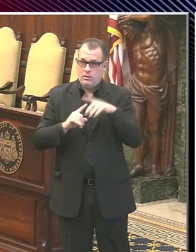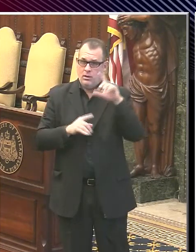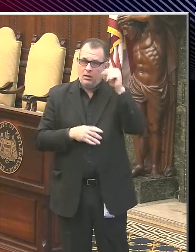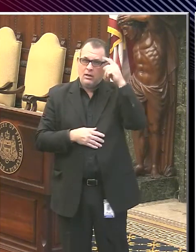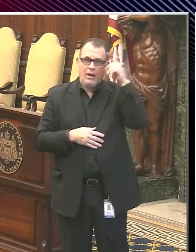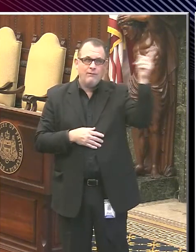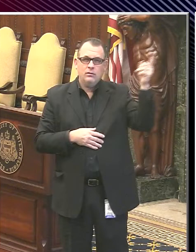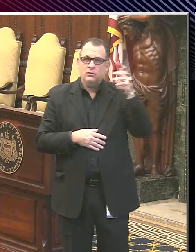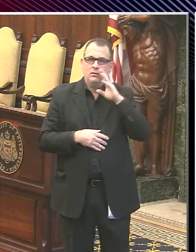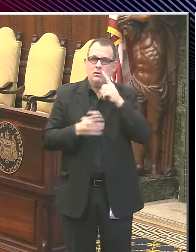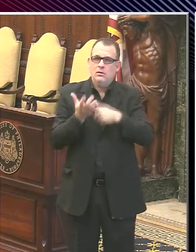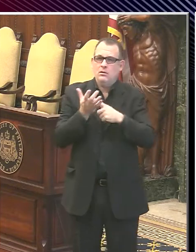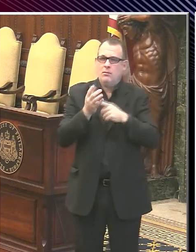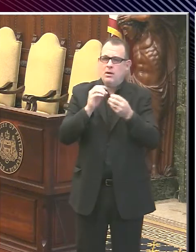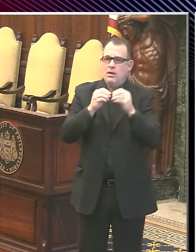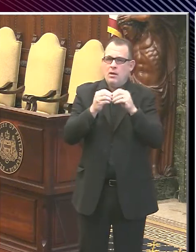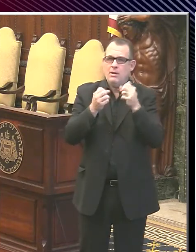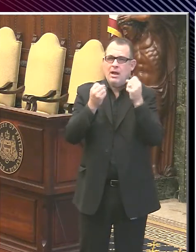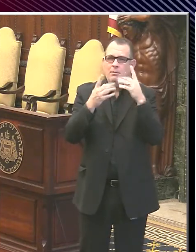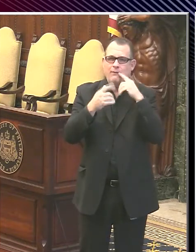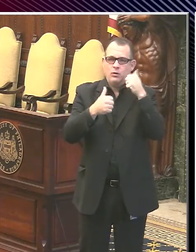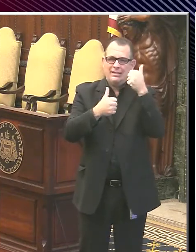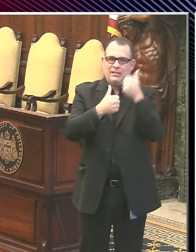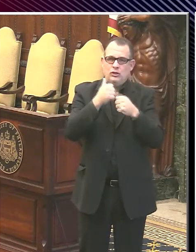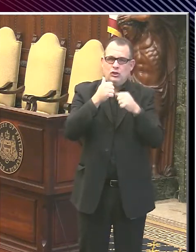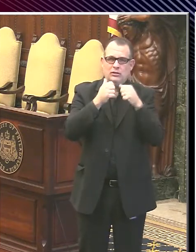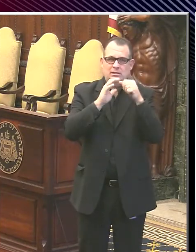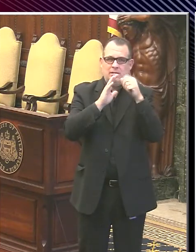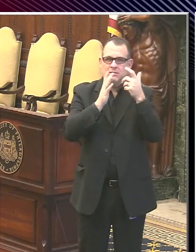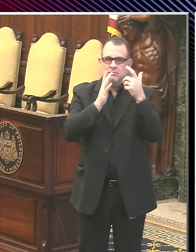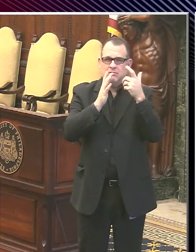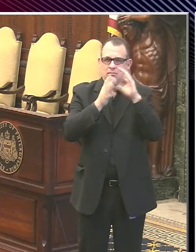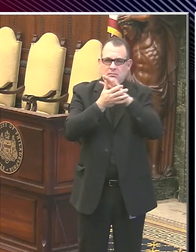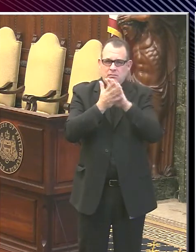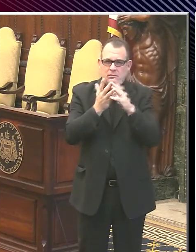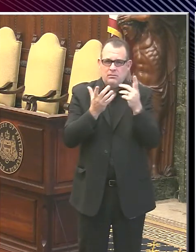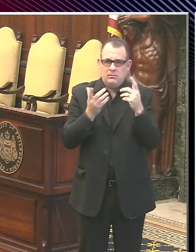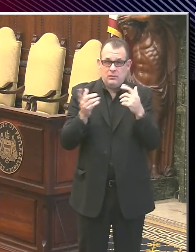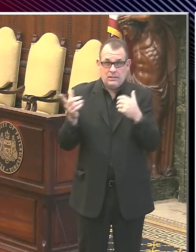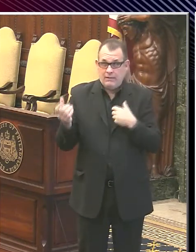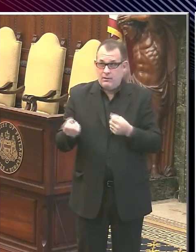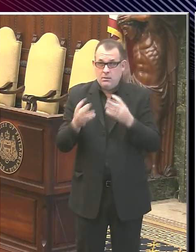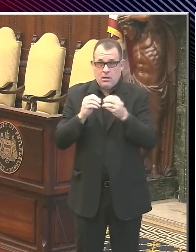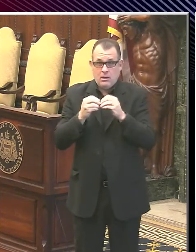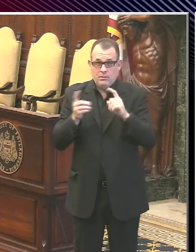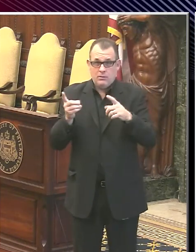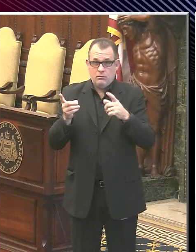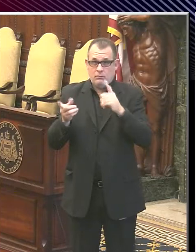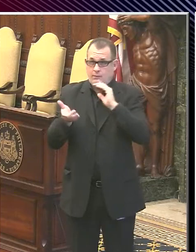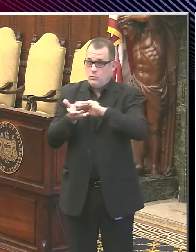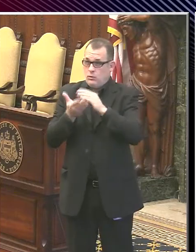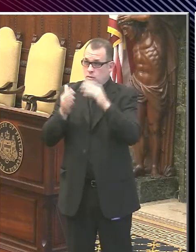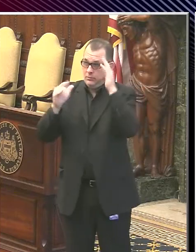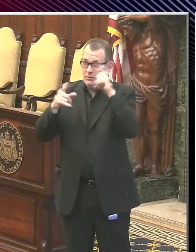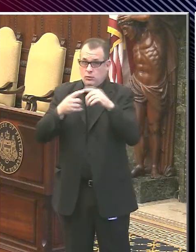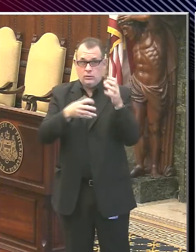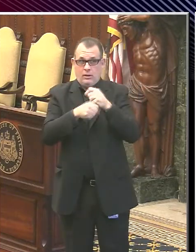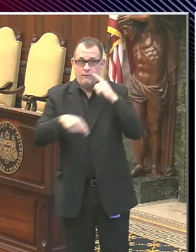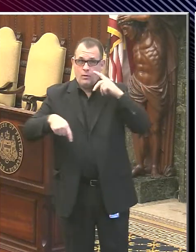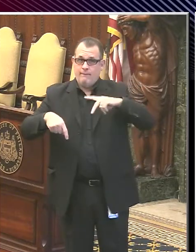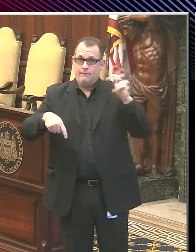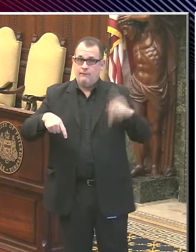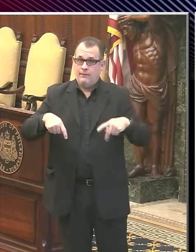the state to get. Do you have a number for the number of doses you expect to get in the city of Philadelphia if it's